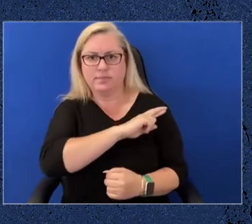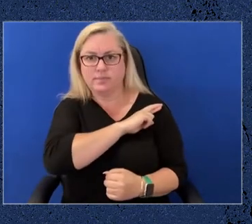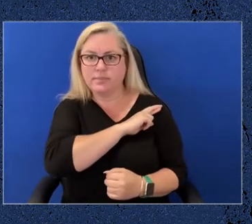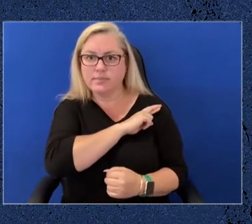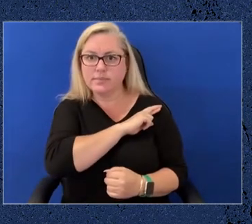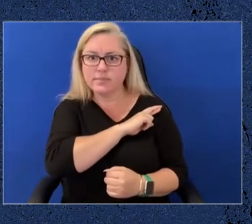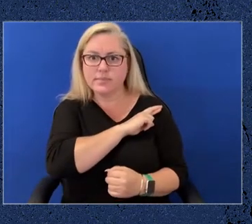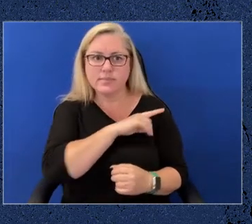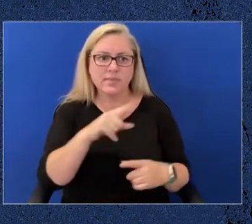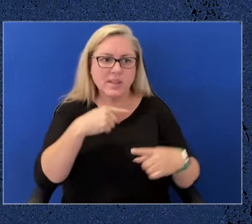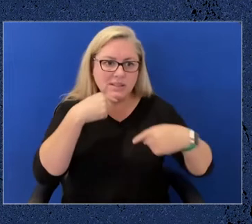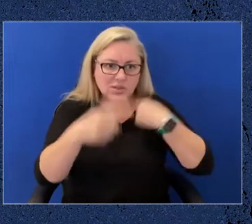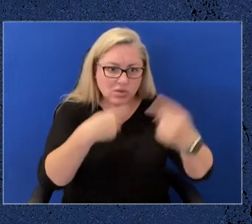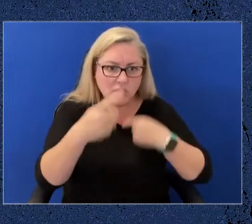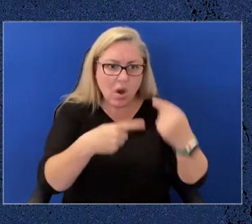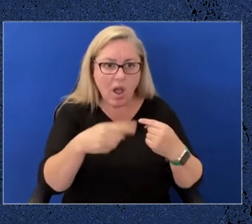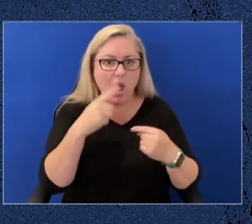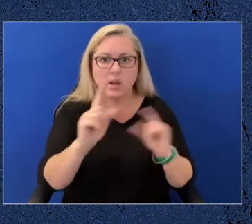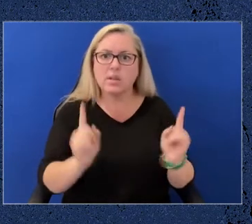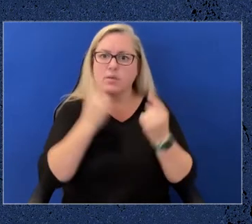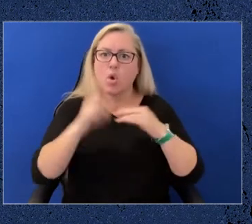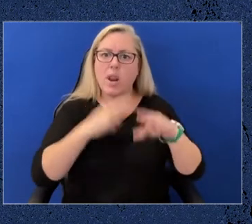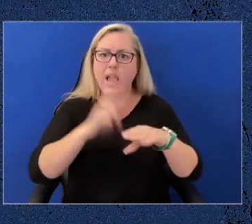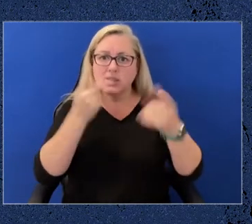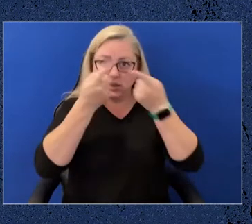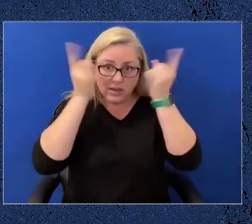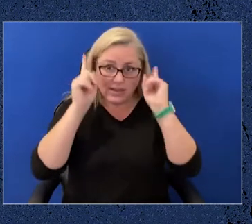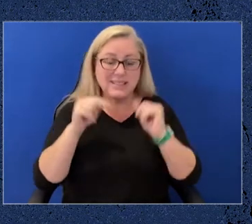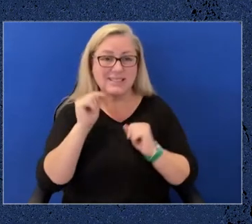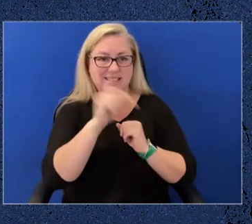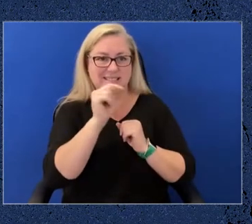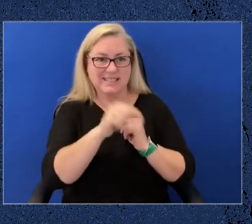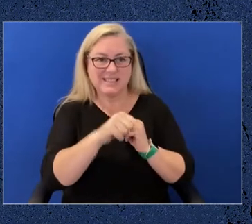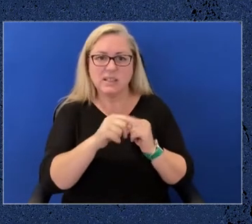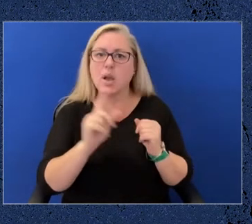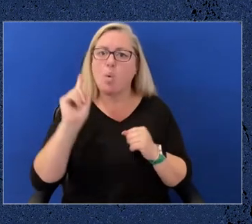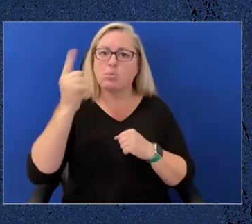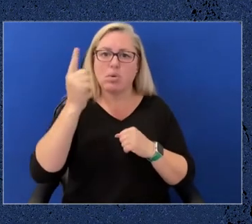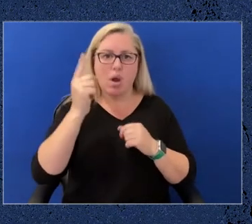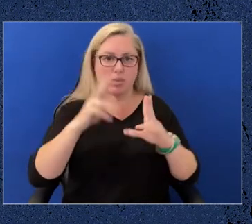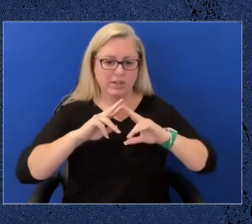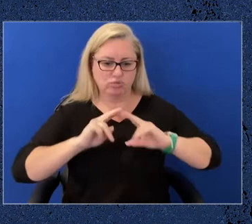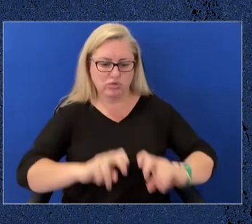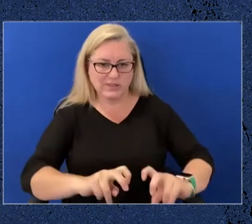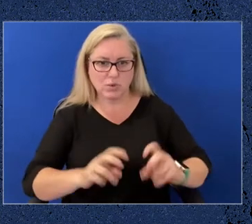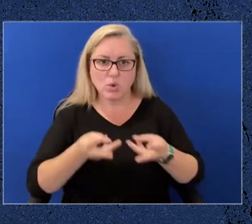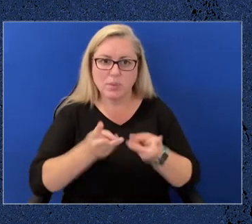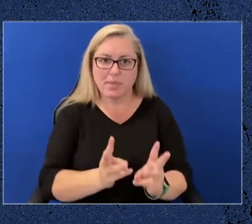Indigenous academics as the primary Indigenous science research method. And so that's about